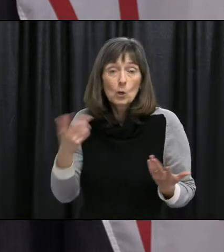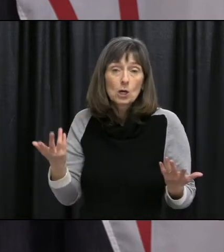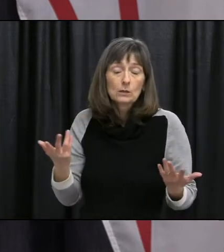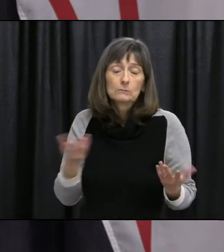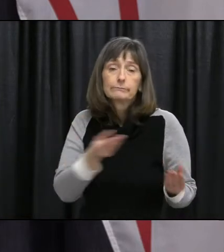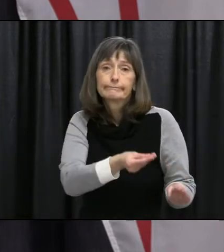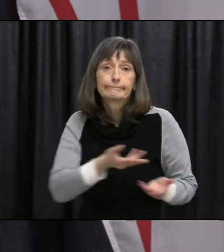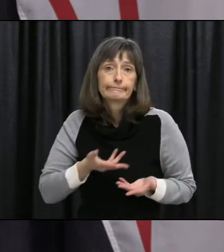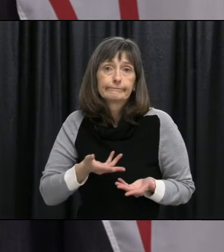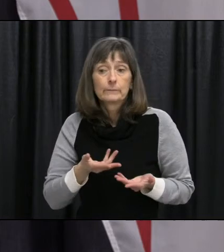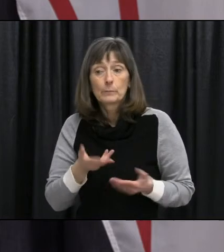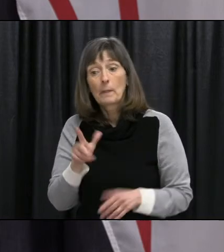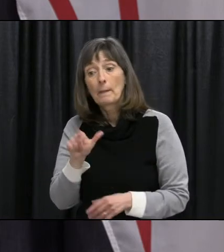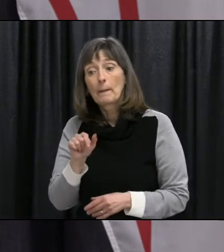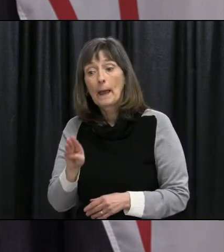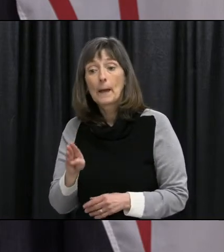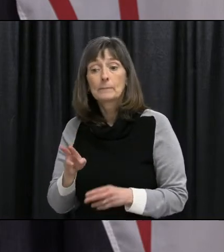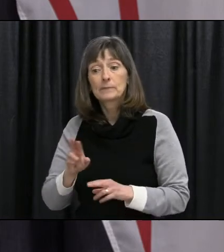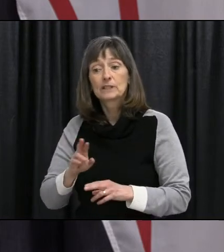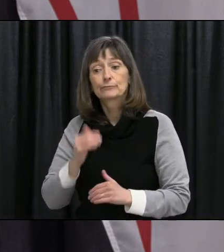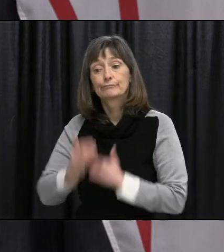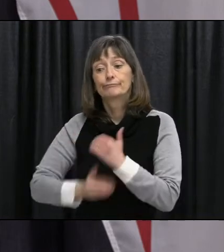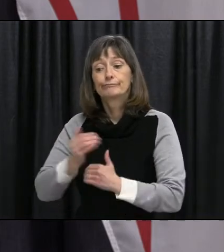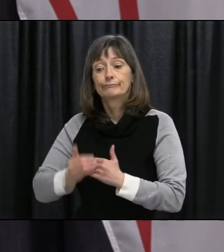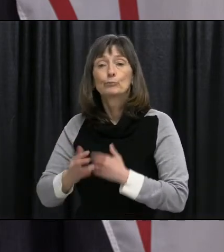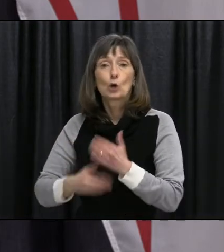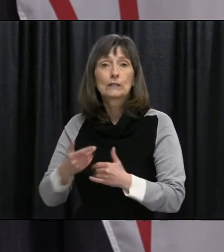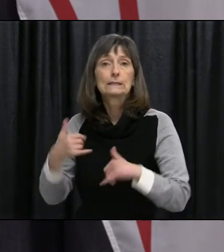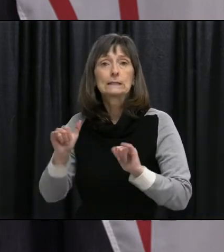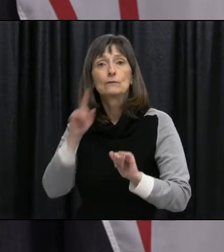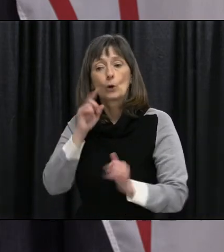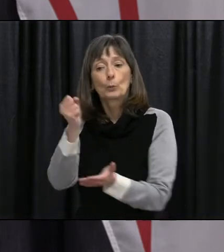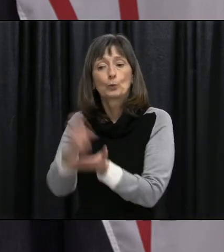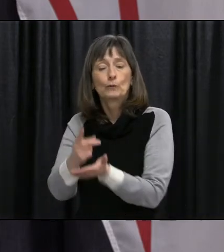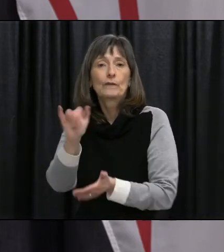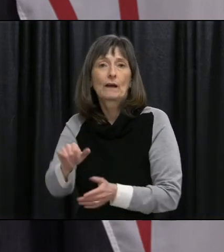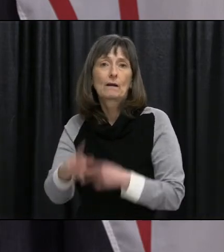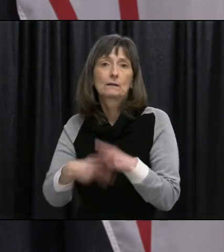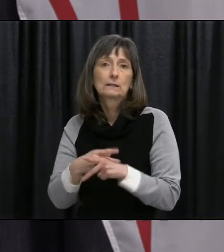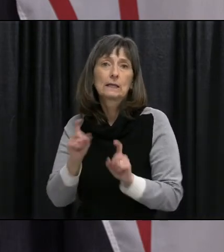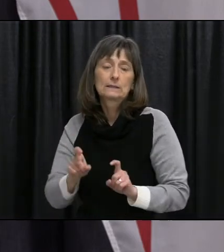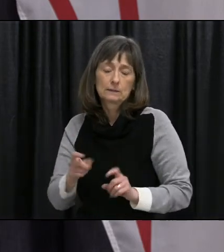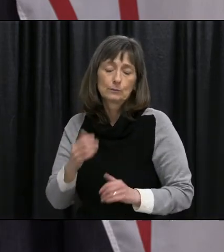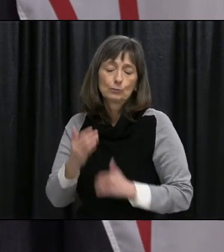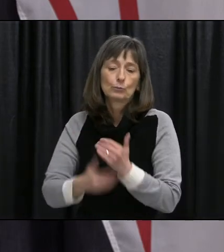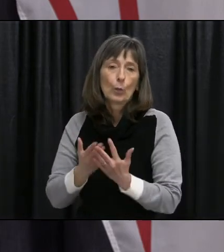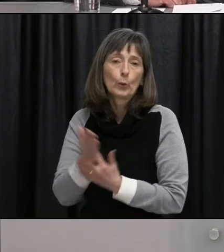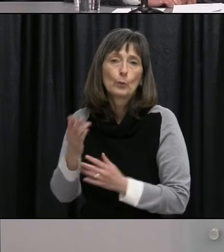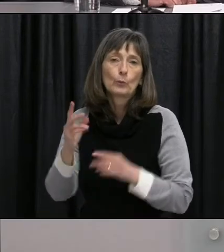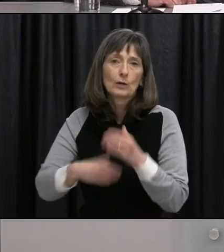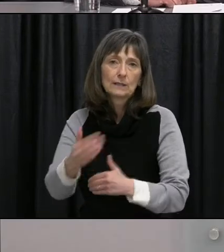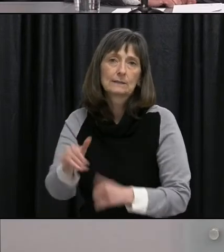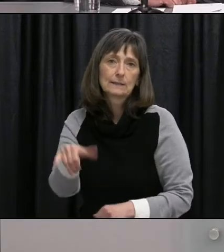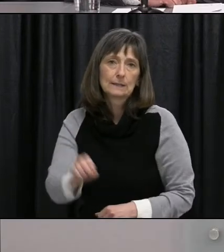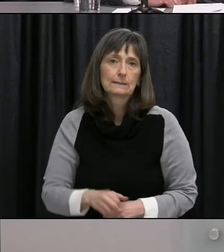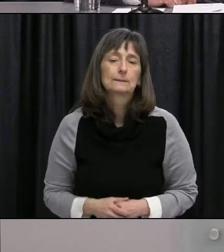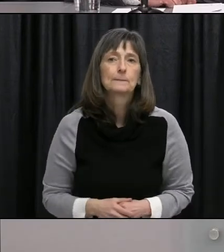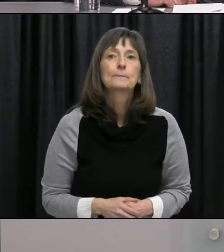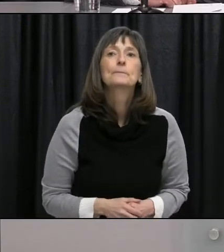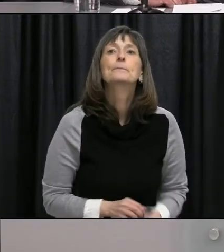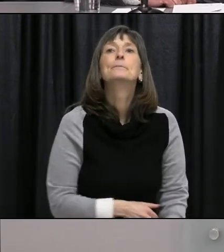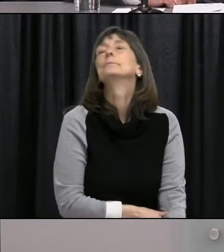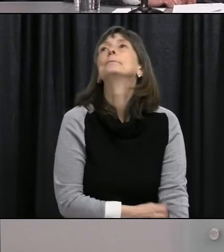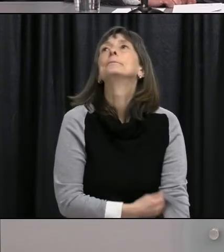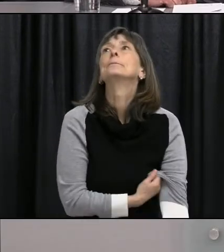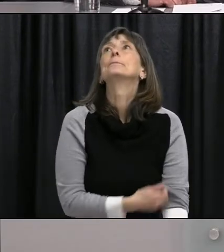But yeah, our lab is still in the process of validating those. Thank you. And our next question is from